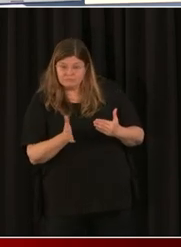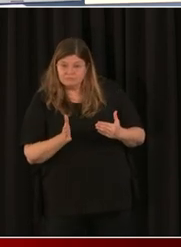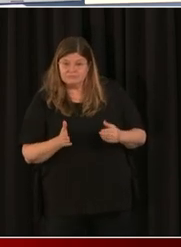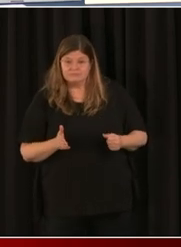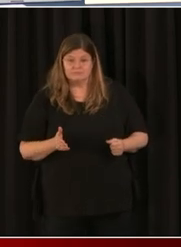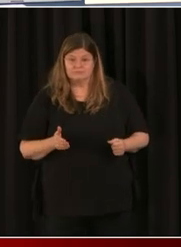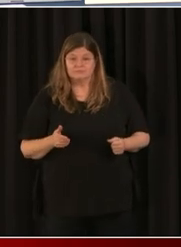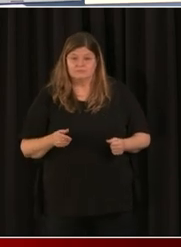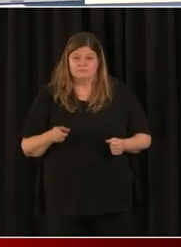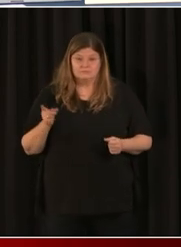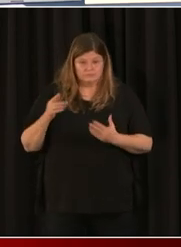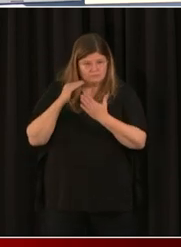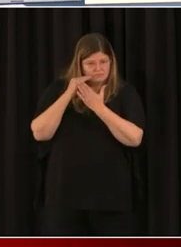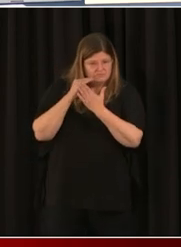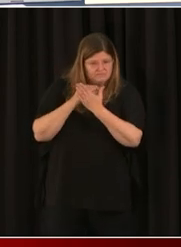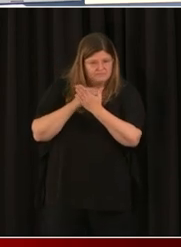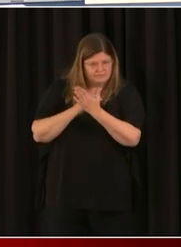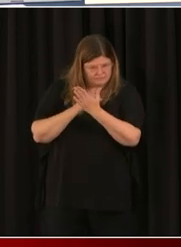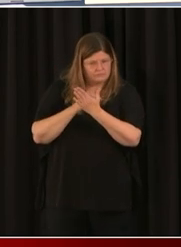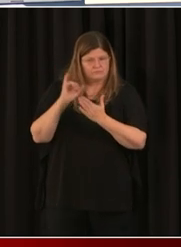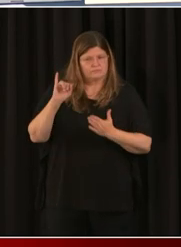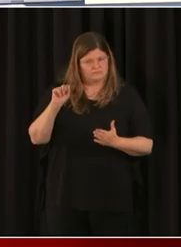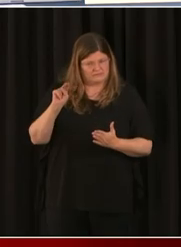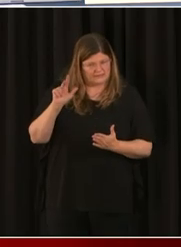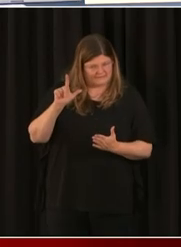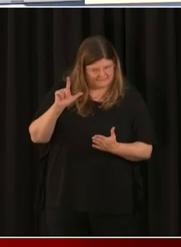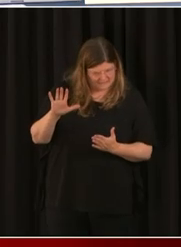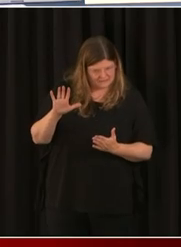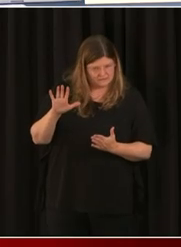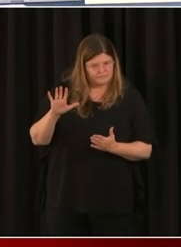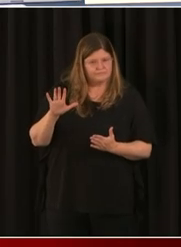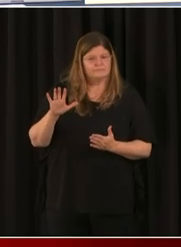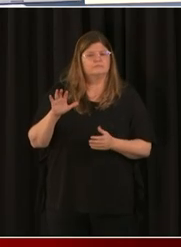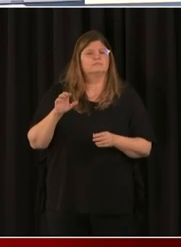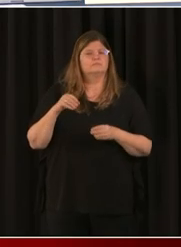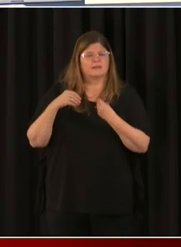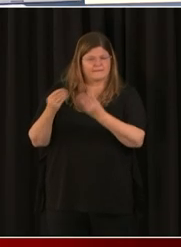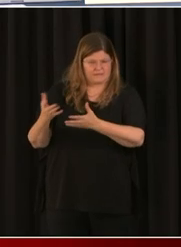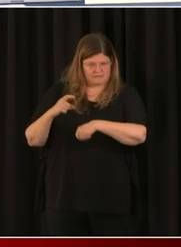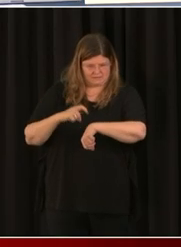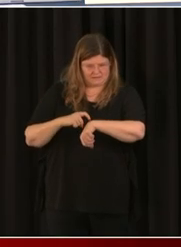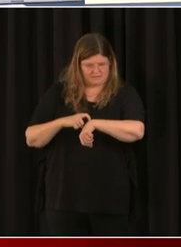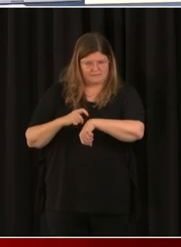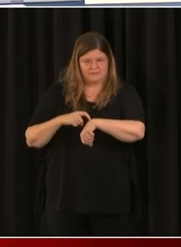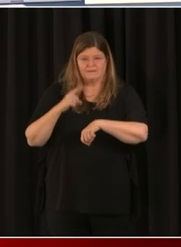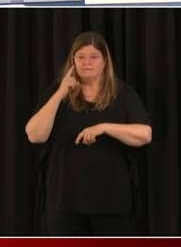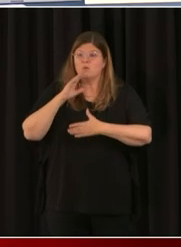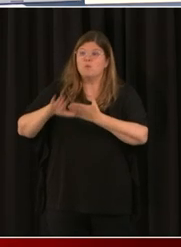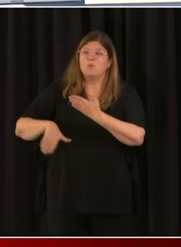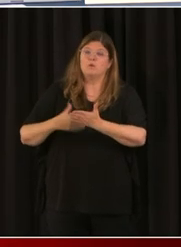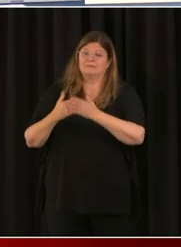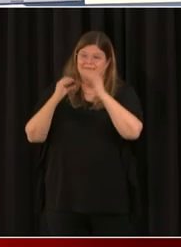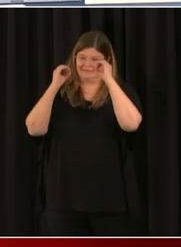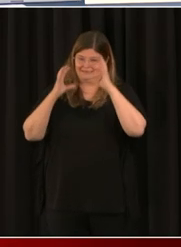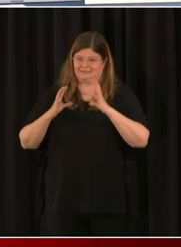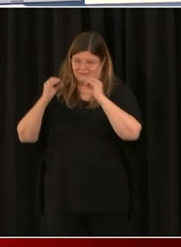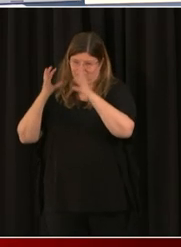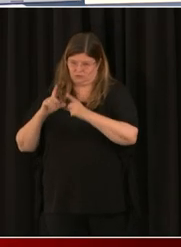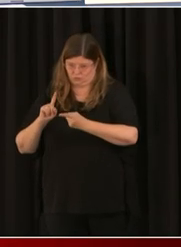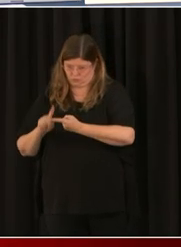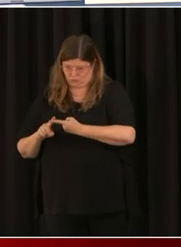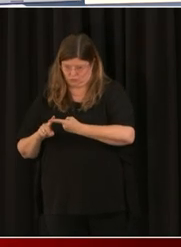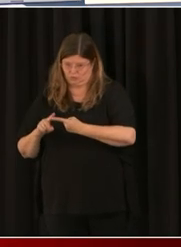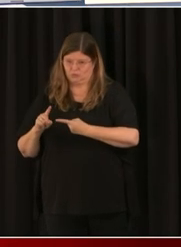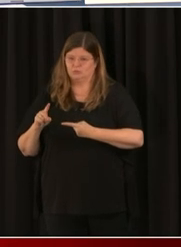think you have them listed as January 25th. Does that give you enough time to vaccinate teachers before they're due to show up in